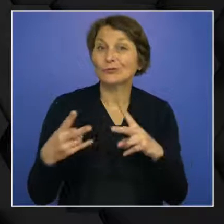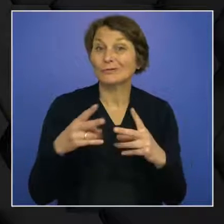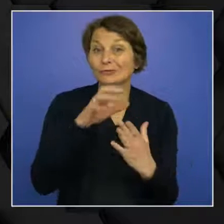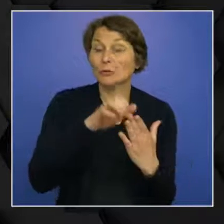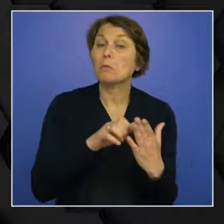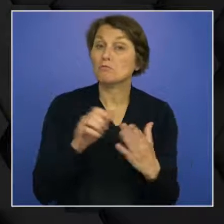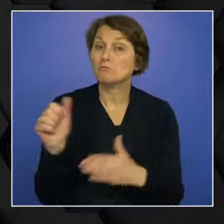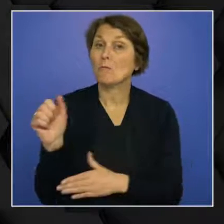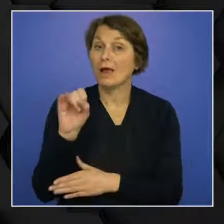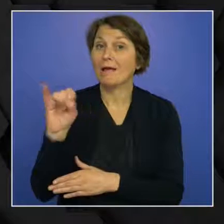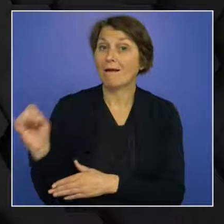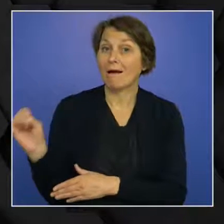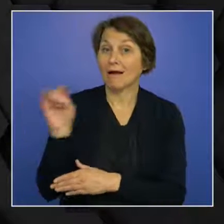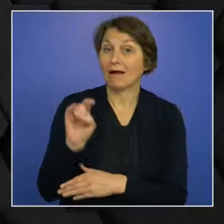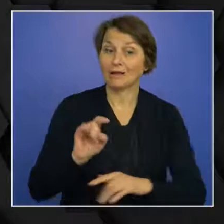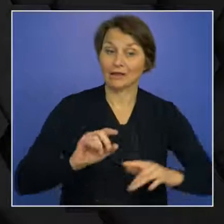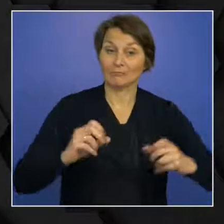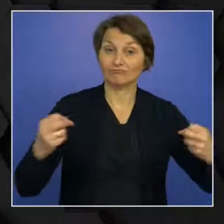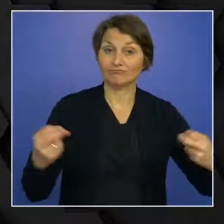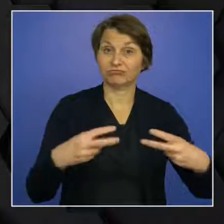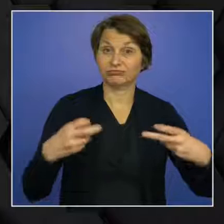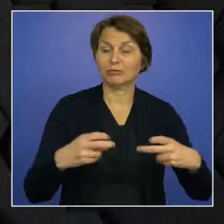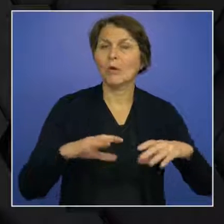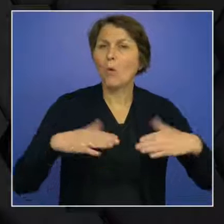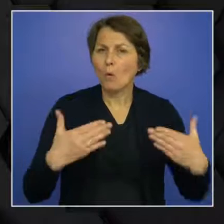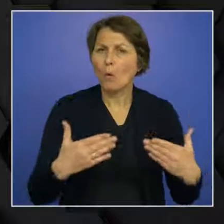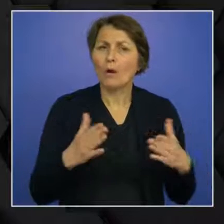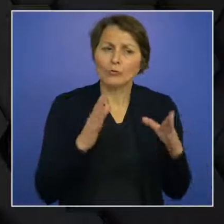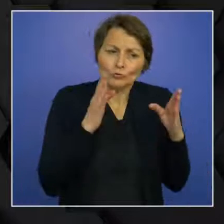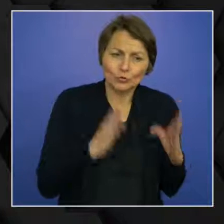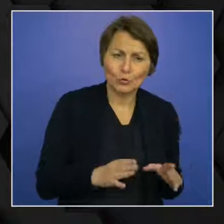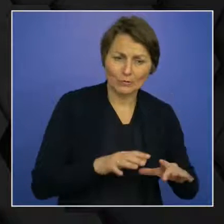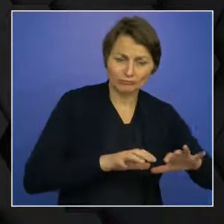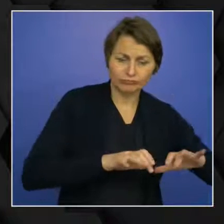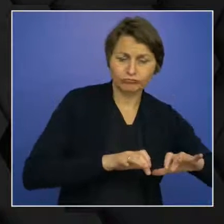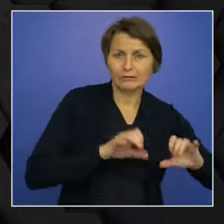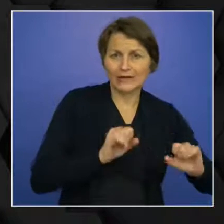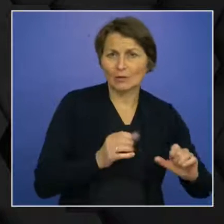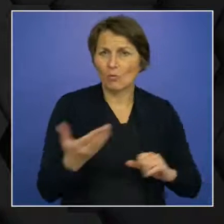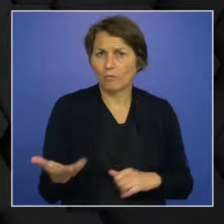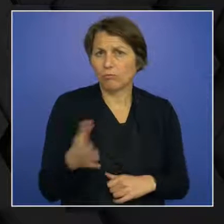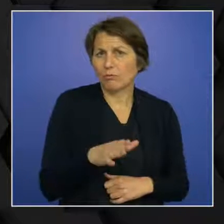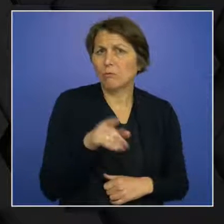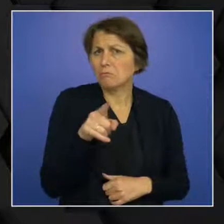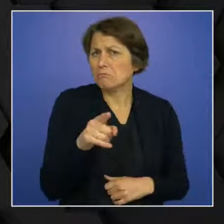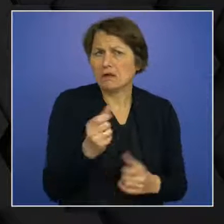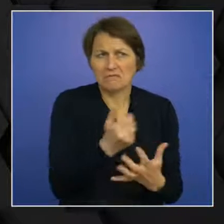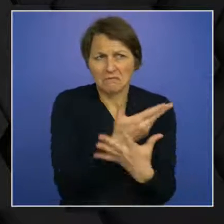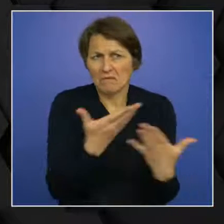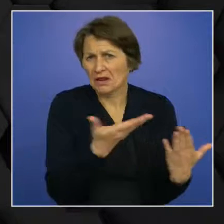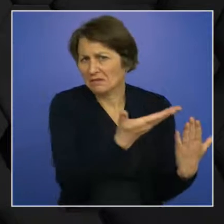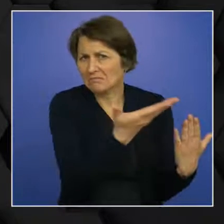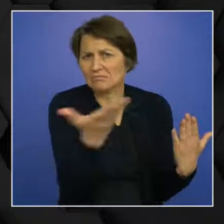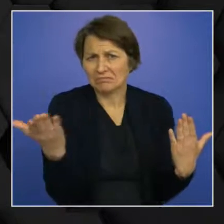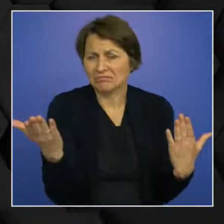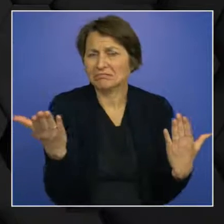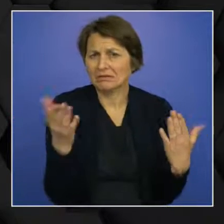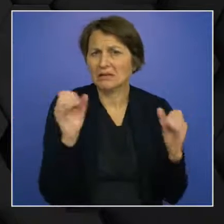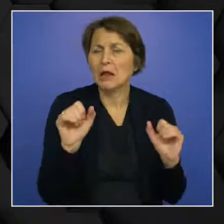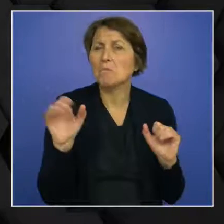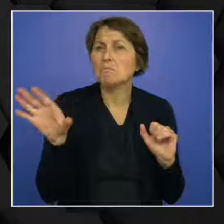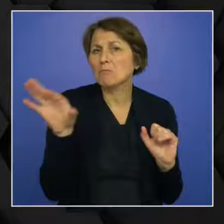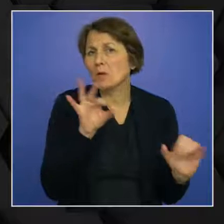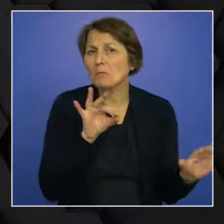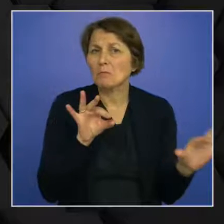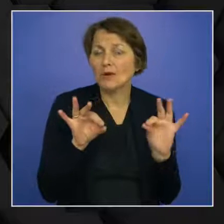a human capture, human service on it. So you can just find them on the internet. There are many. But what you want to do is